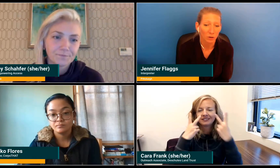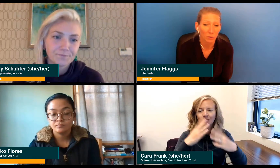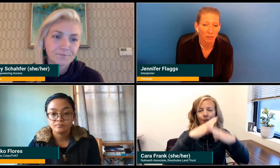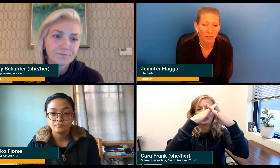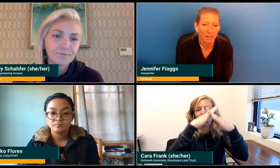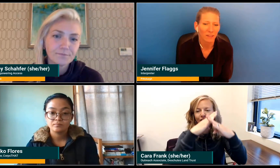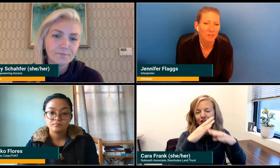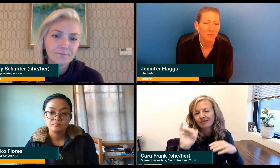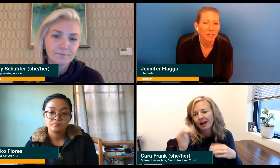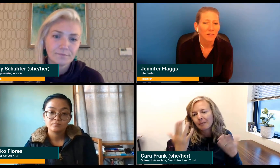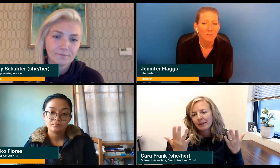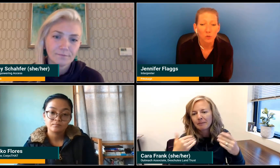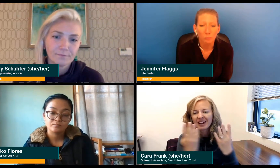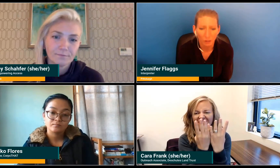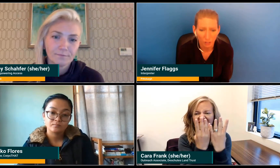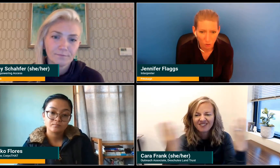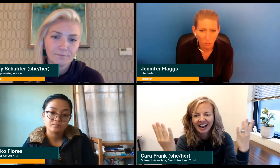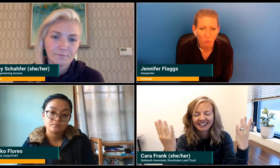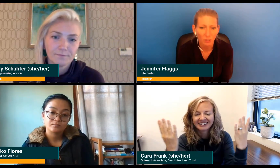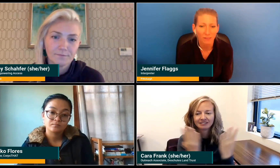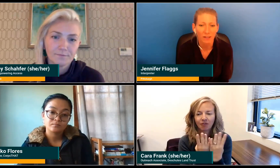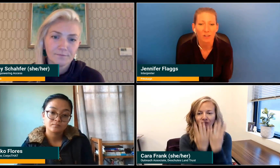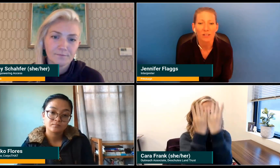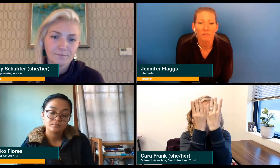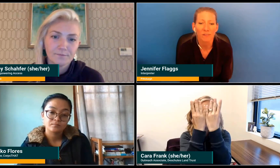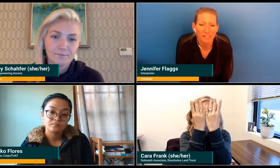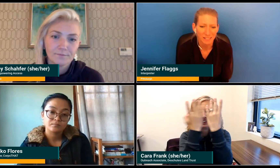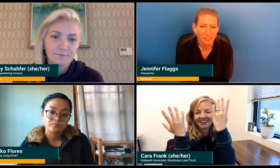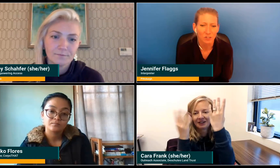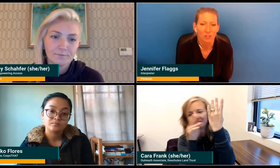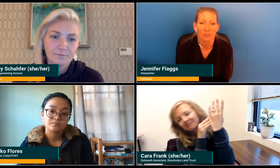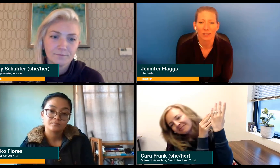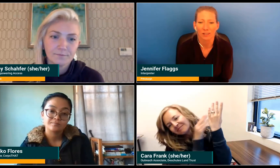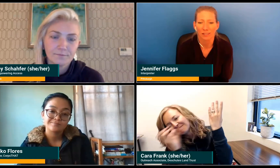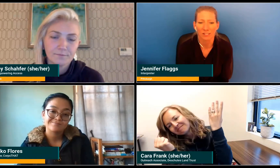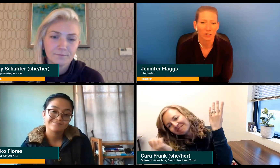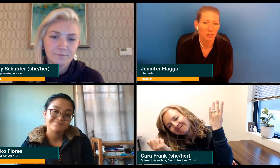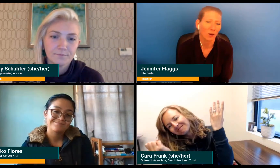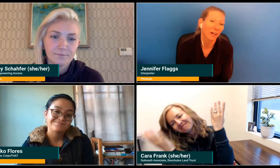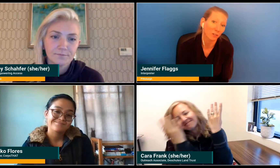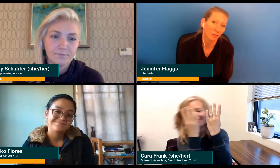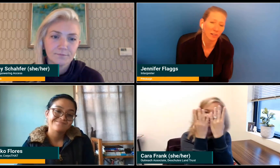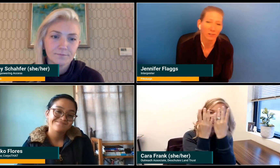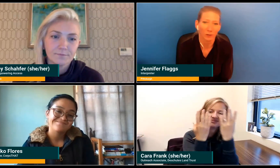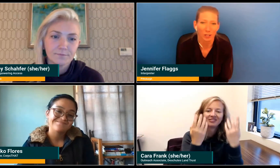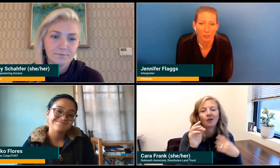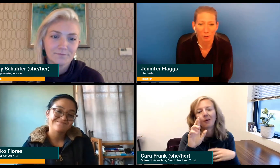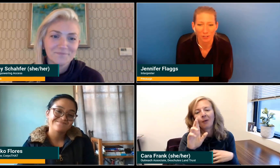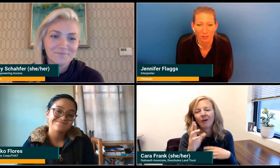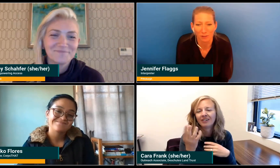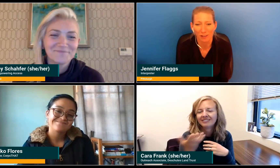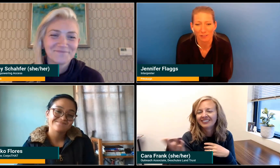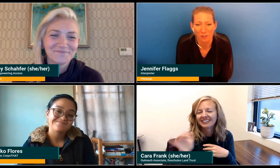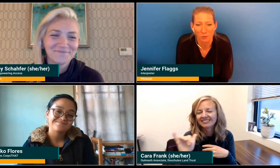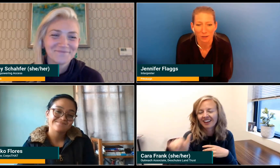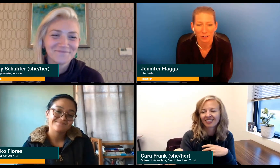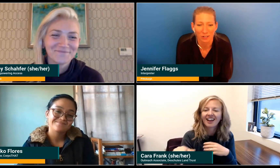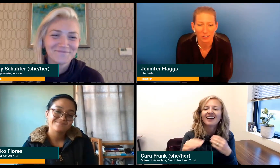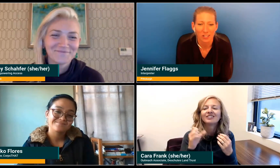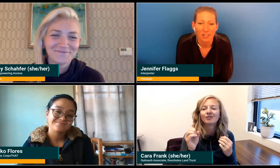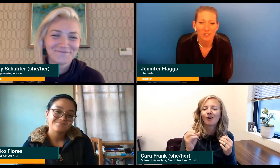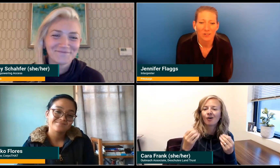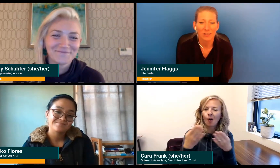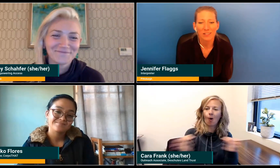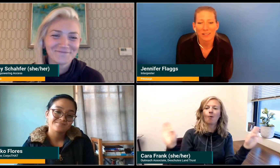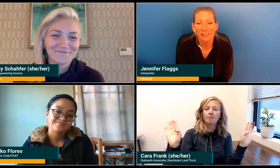to go to maybe and have some visual barriers when you get there, like fences or like things that are too high, and you've got to look at the person around the visual